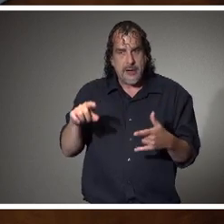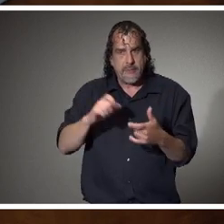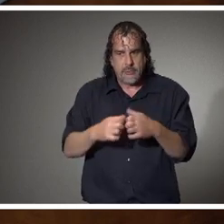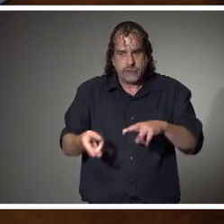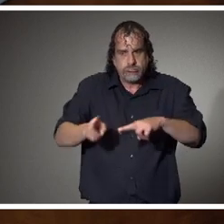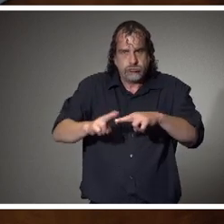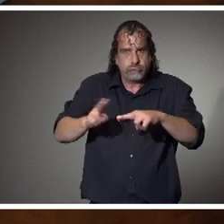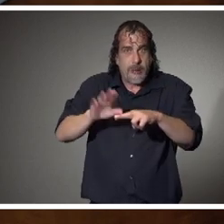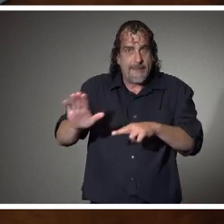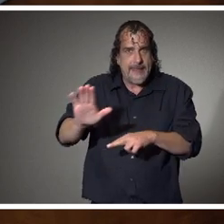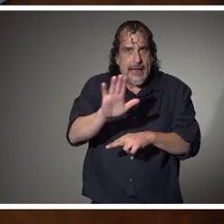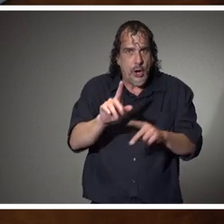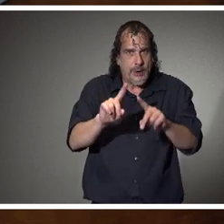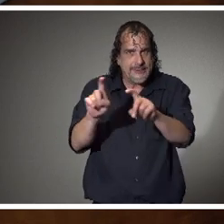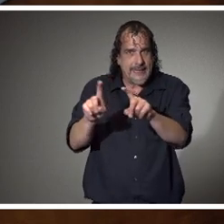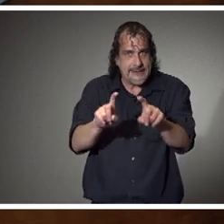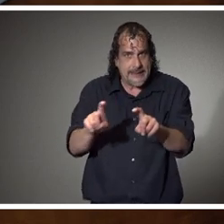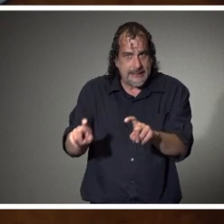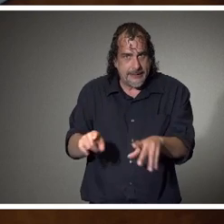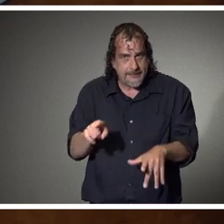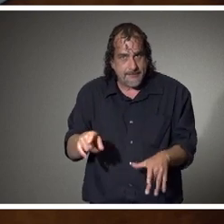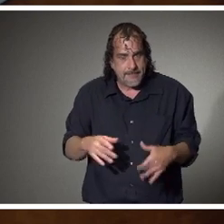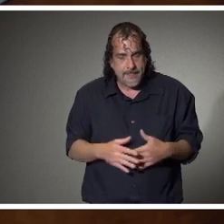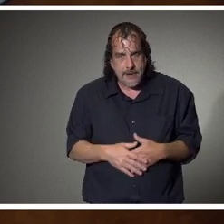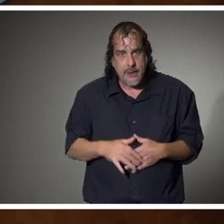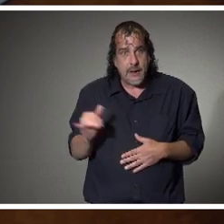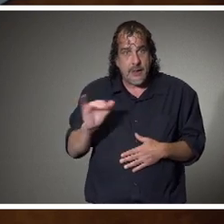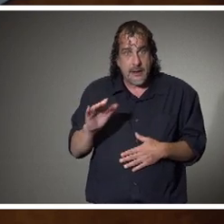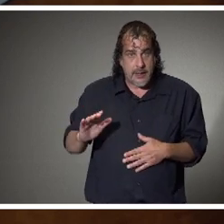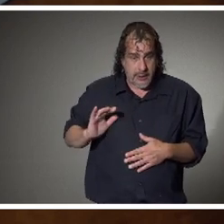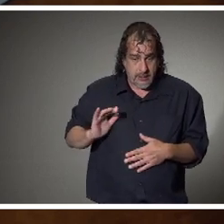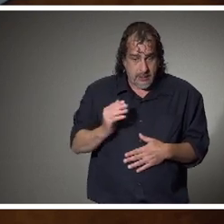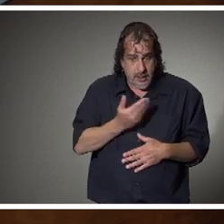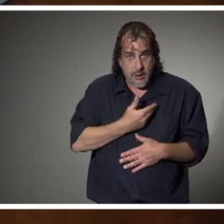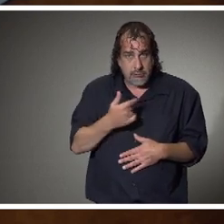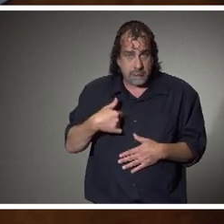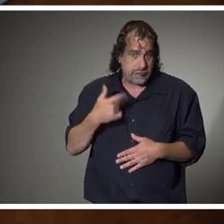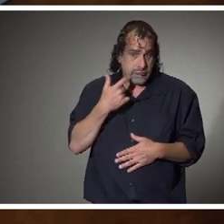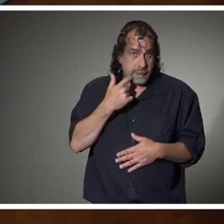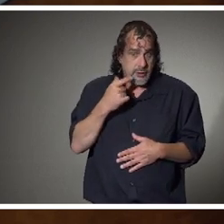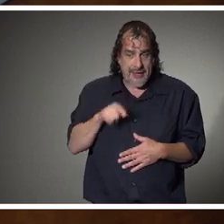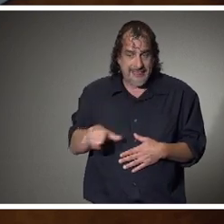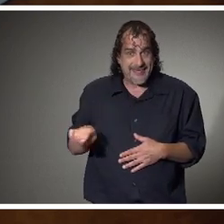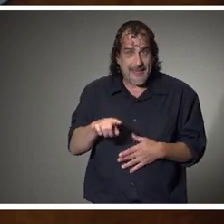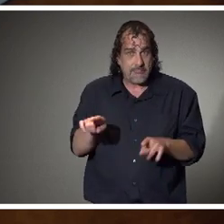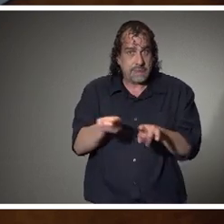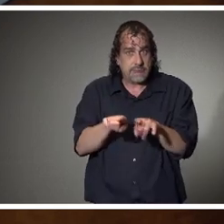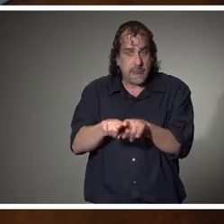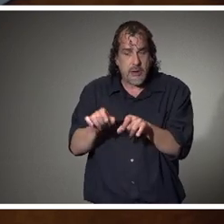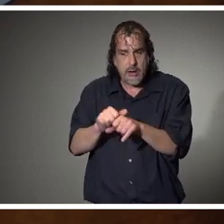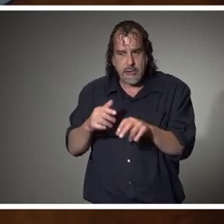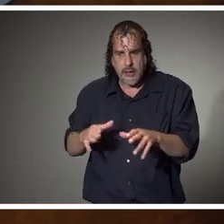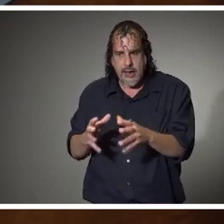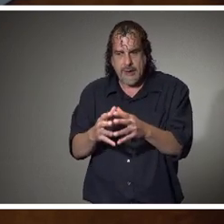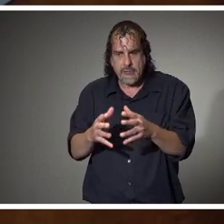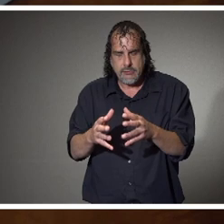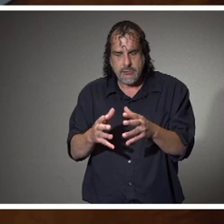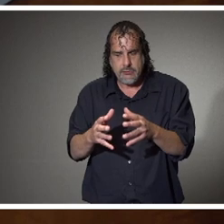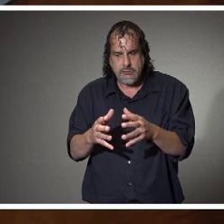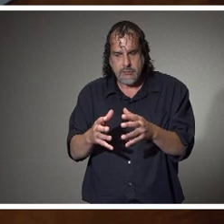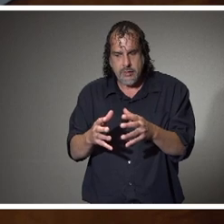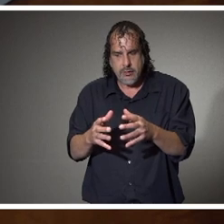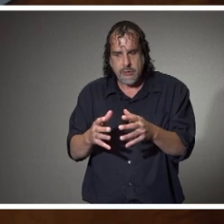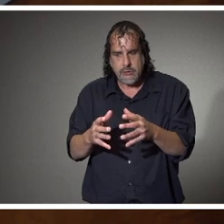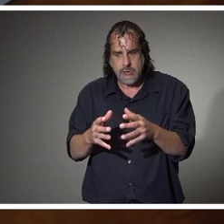up testing, and they, much like we did recently, they have expanded the number of people who can